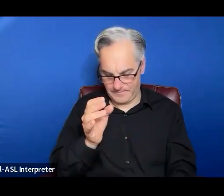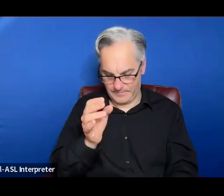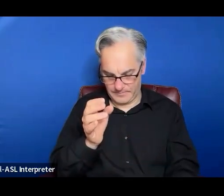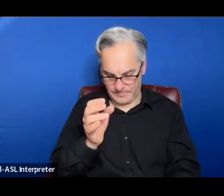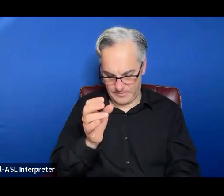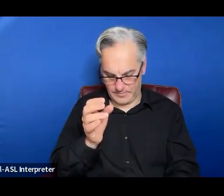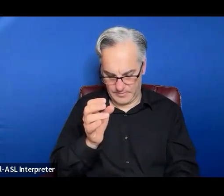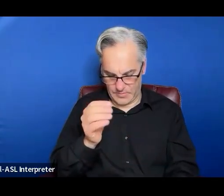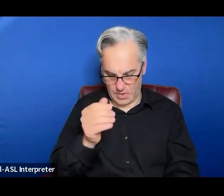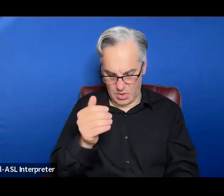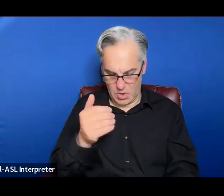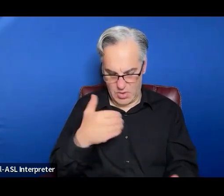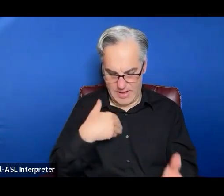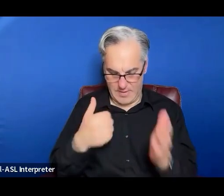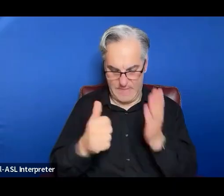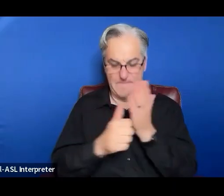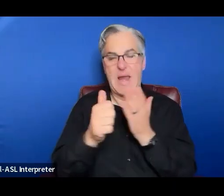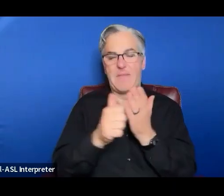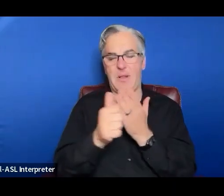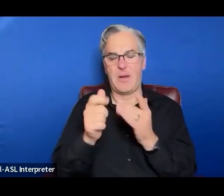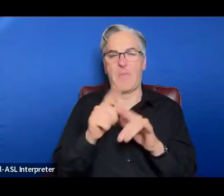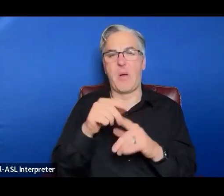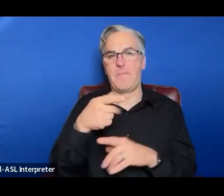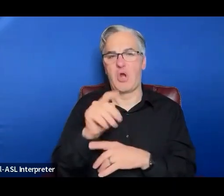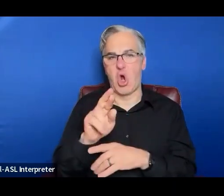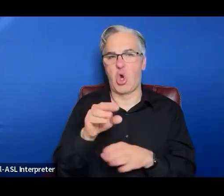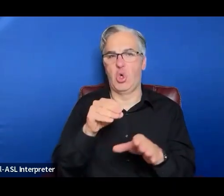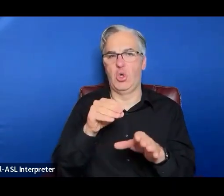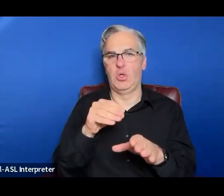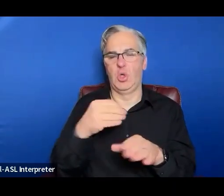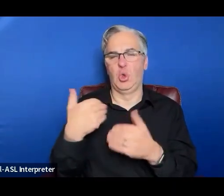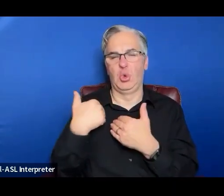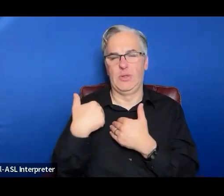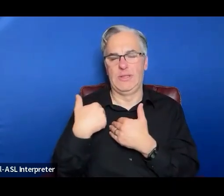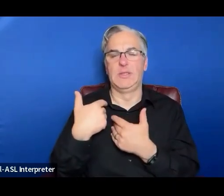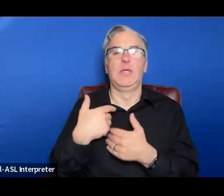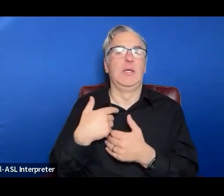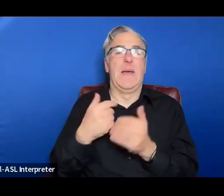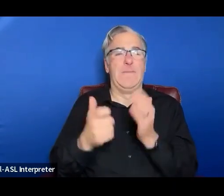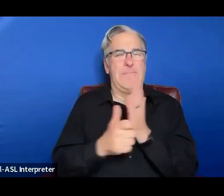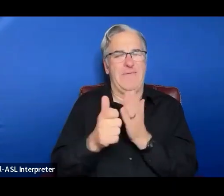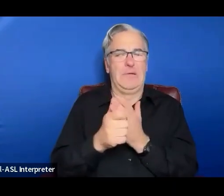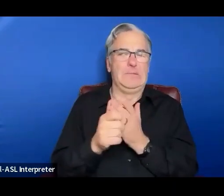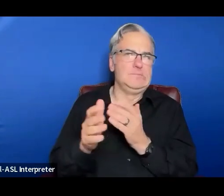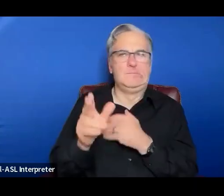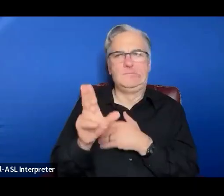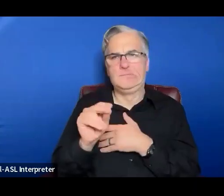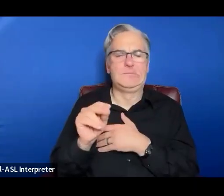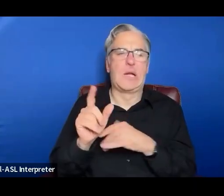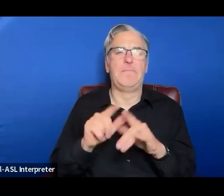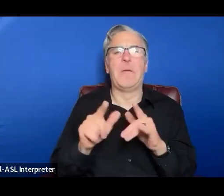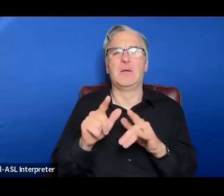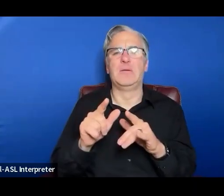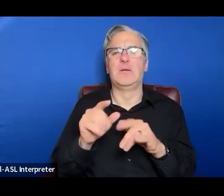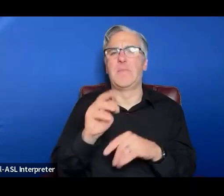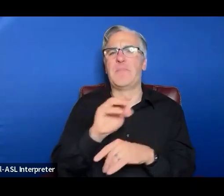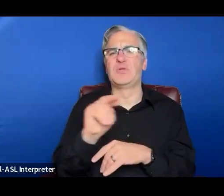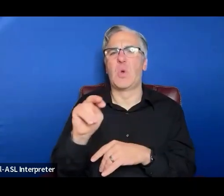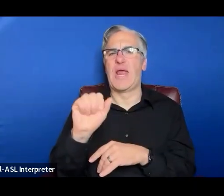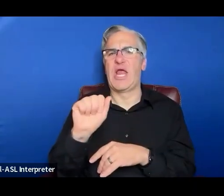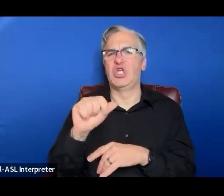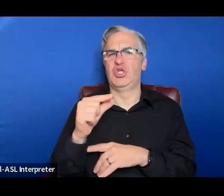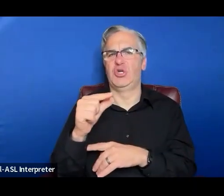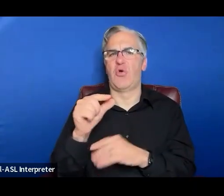question, is there a pamphlet that talks about PR duties? I don't know if there's a pamphlet, but the Minnesota Attorney General's office